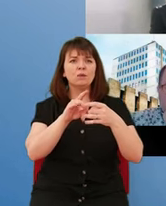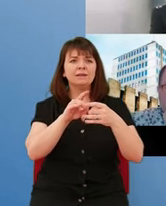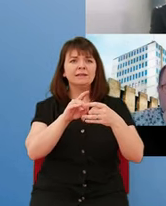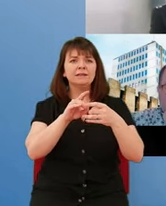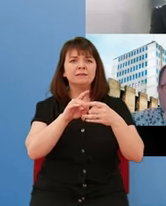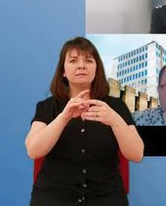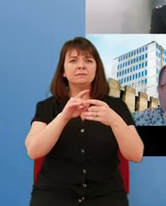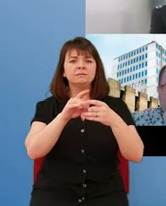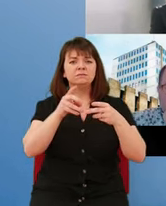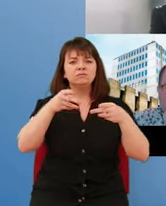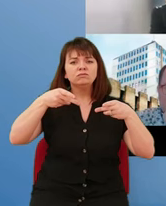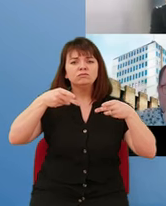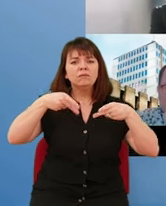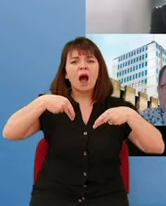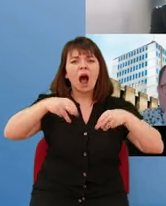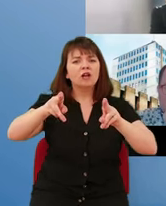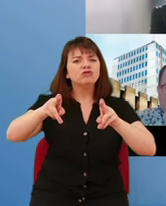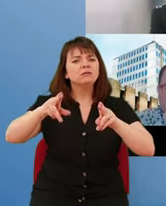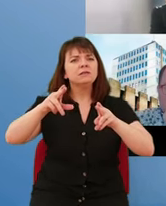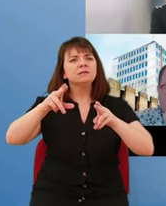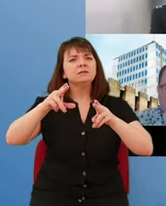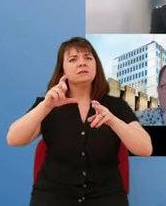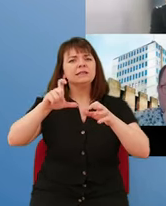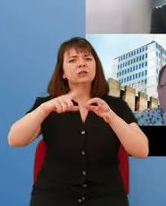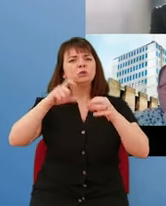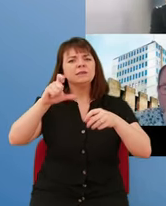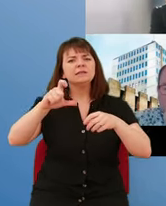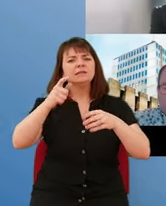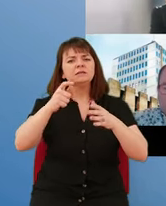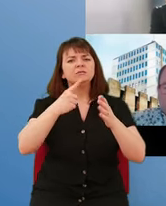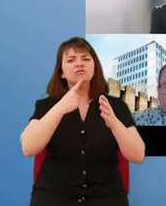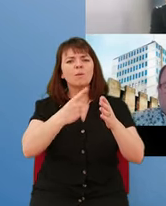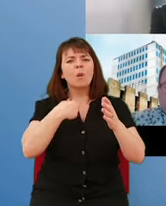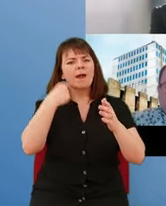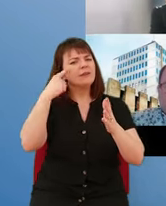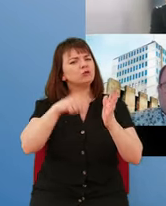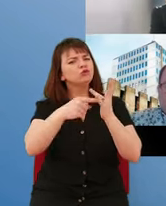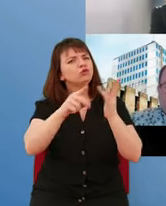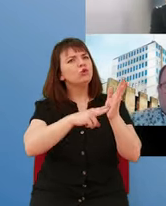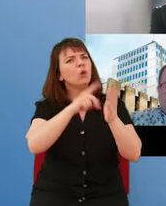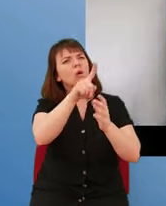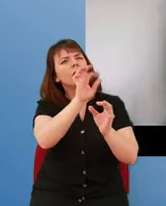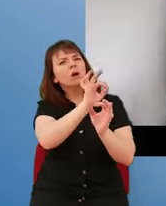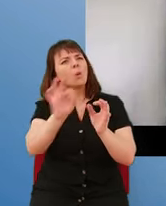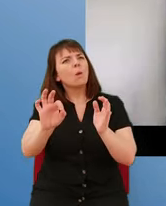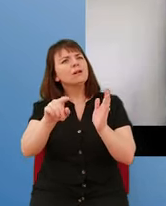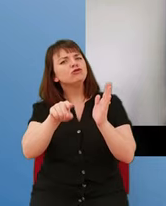question, and there was going to be some link up outside the meeting. So can that one be closed, John?